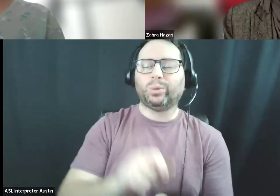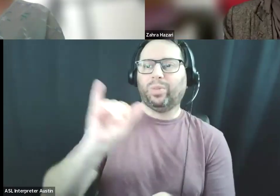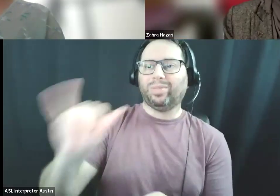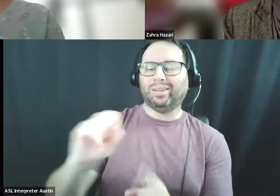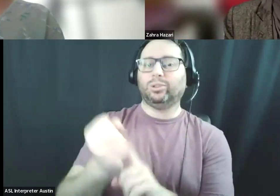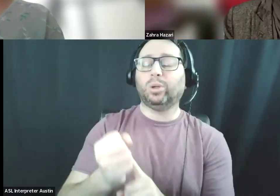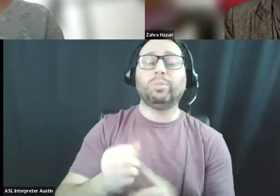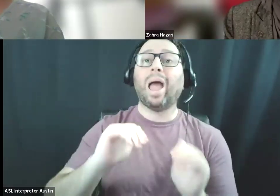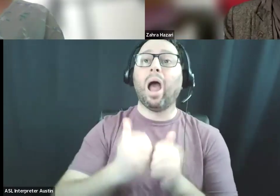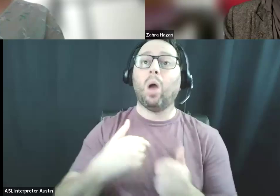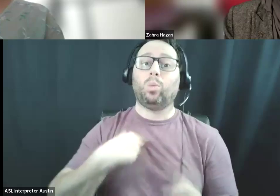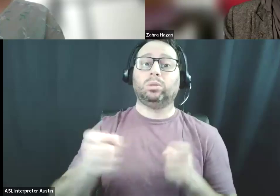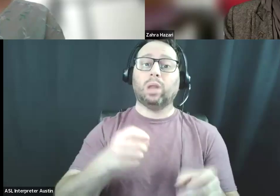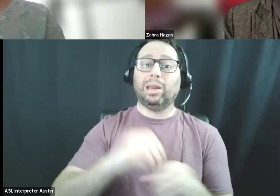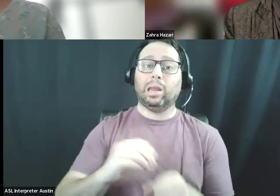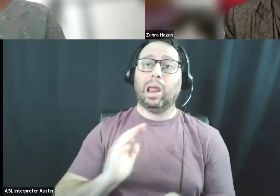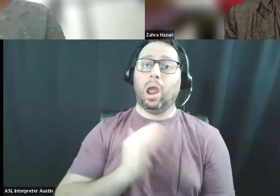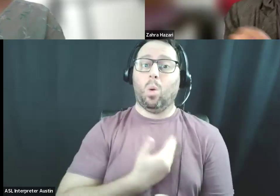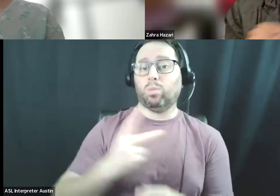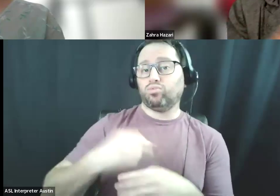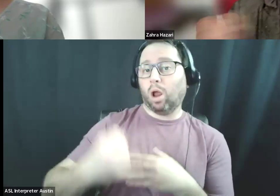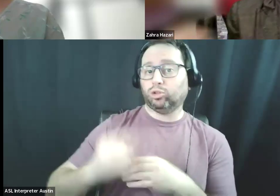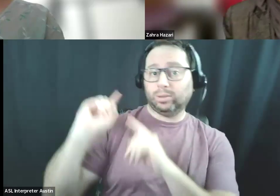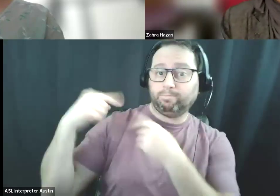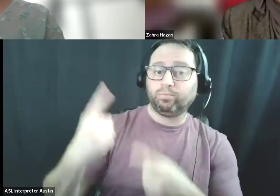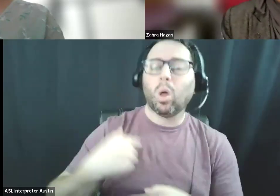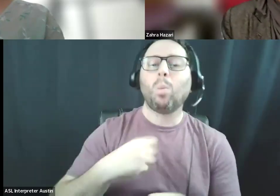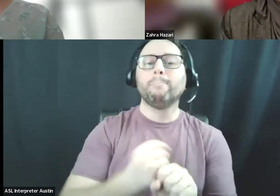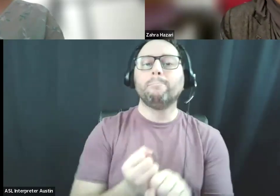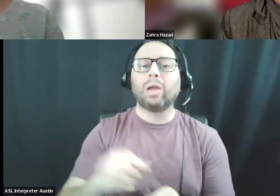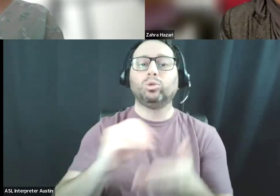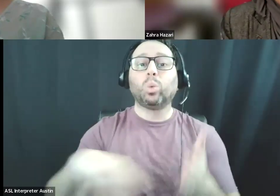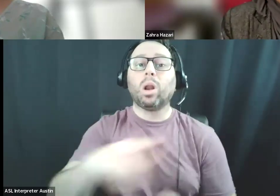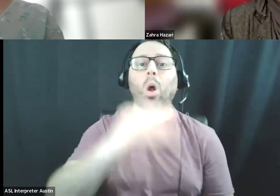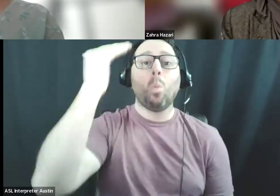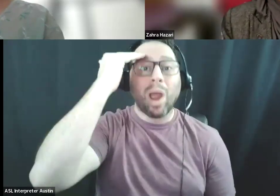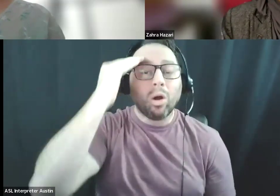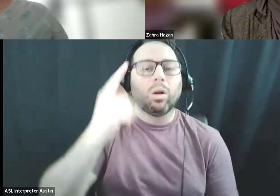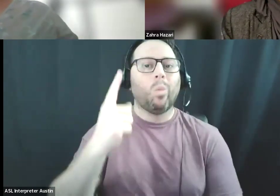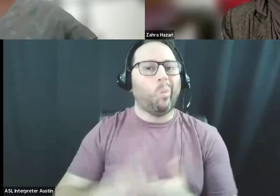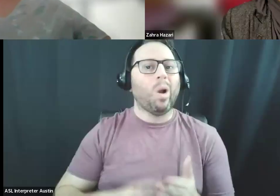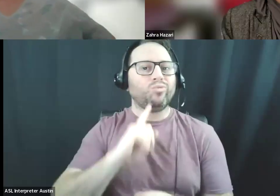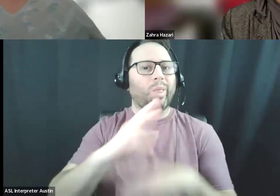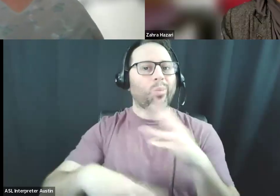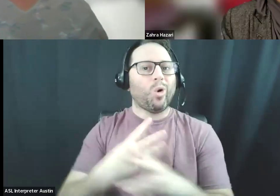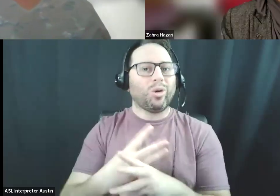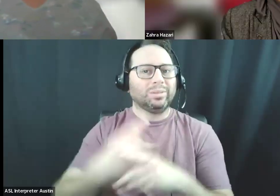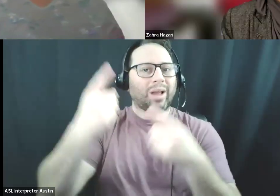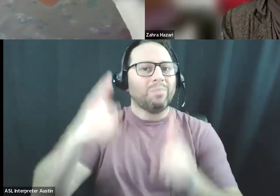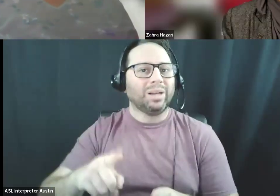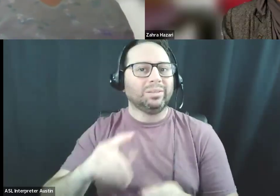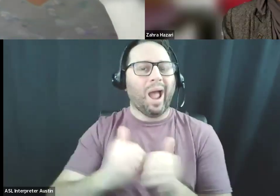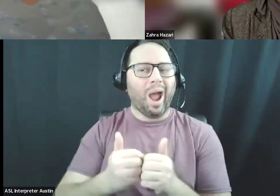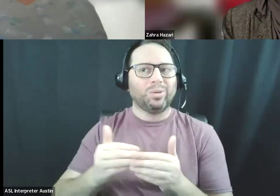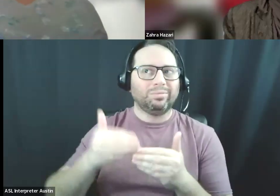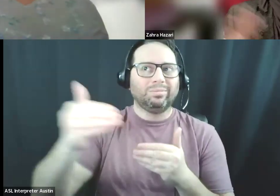we've dealt with it in our projects, Tara, is we make them aware of what's coming, right? Like, so it's not about lying to them and